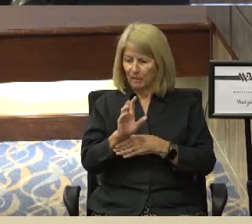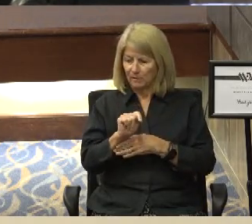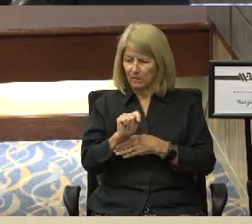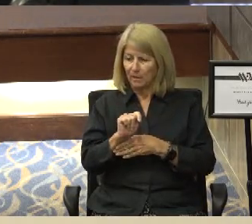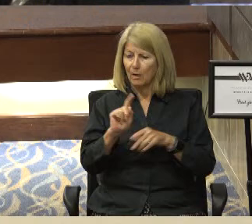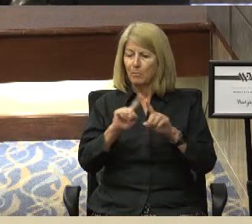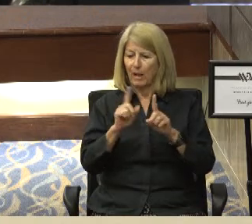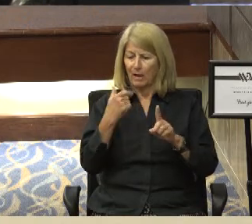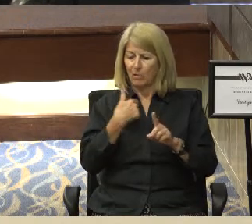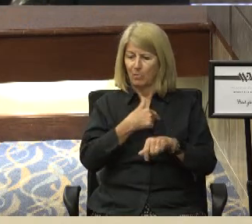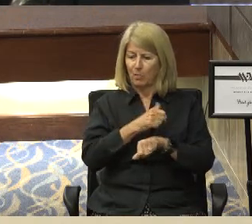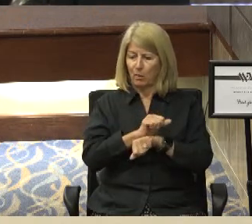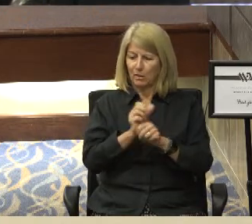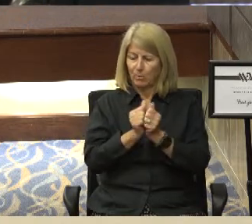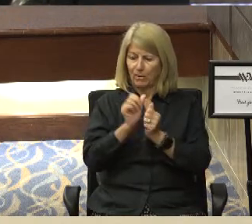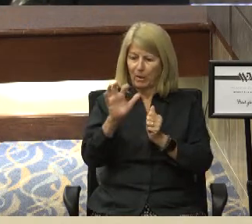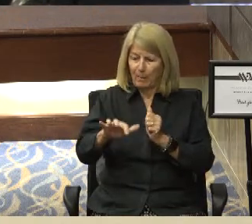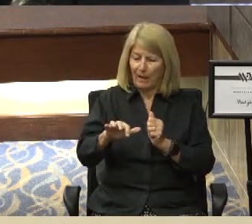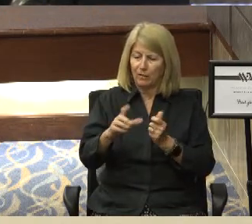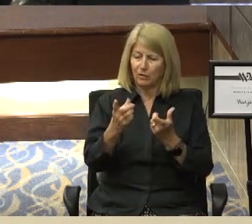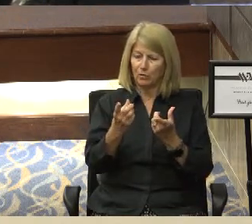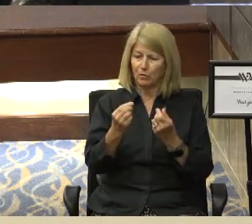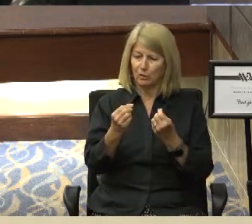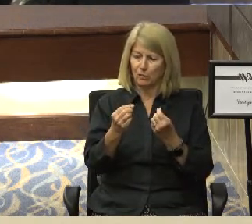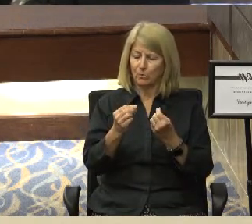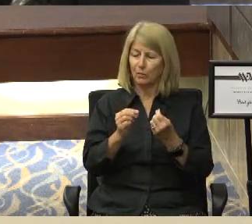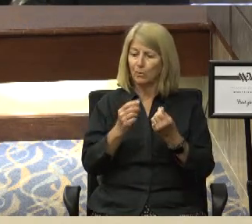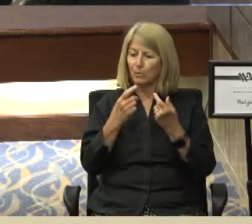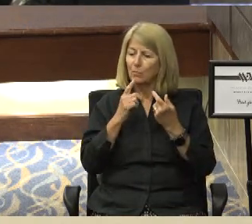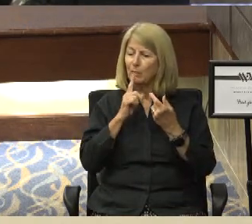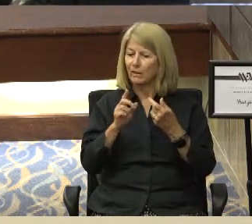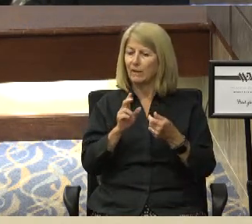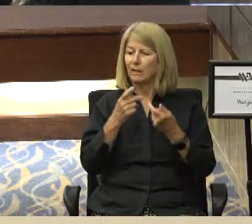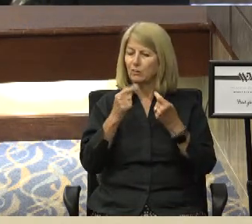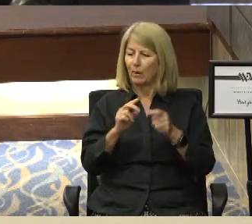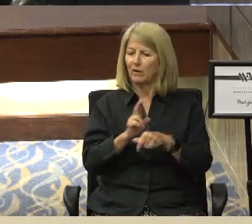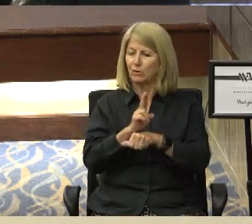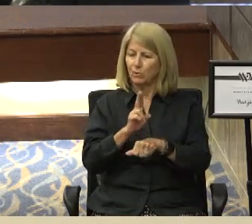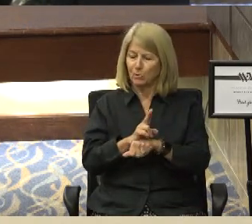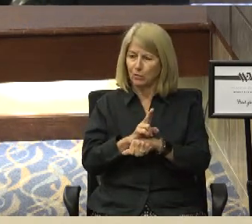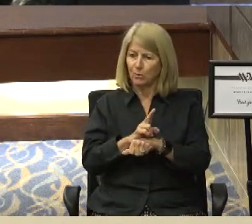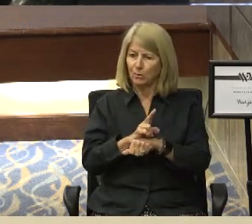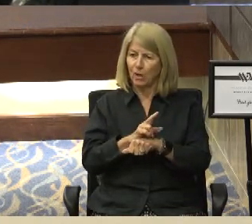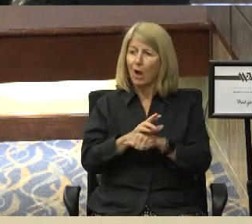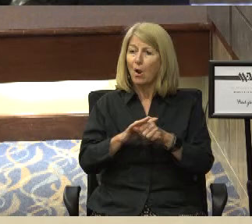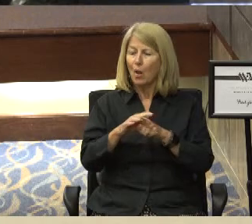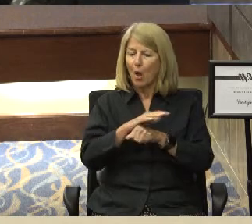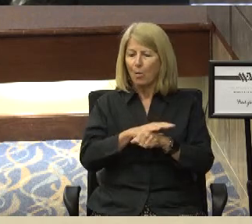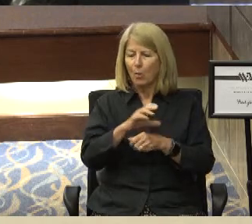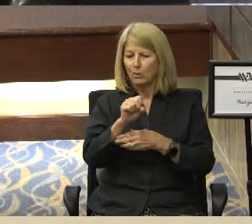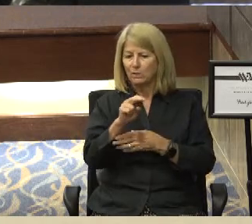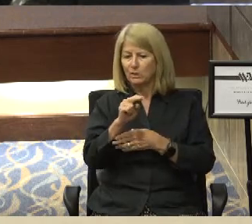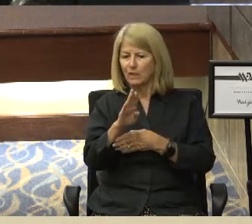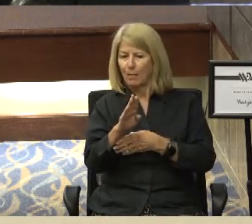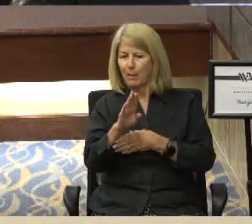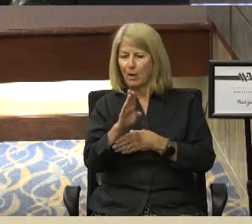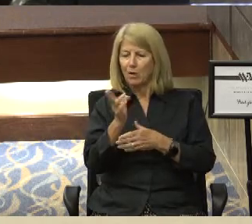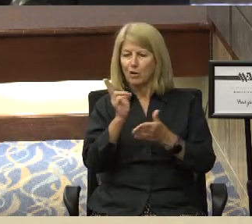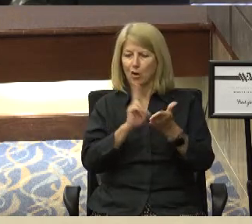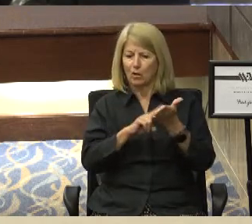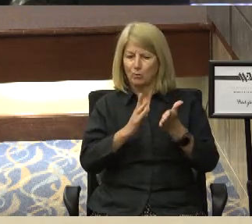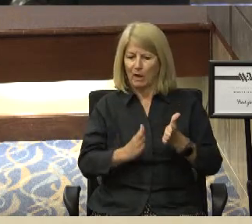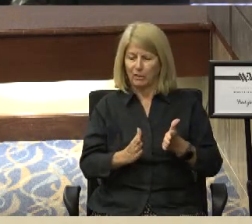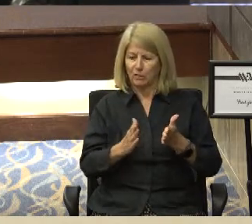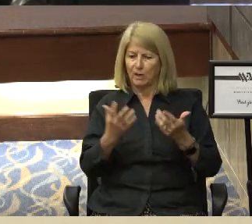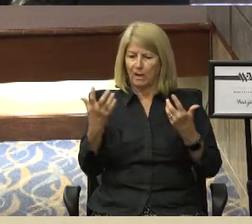with Baylor to do is really try to work to utilize local subcontractors and partner with our